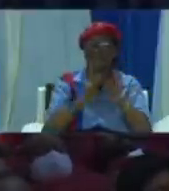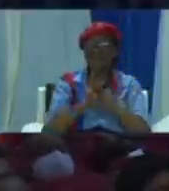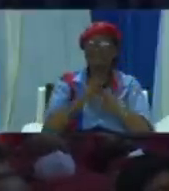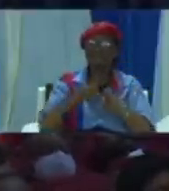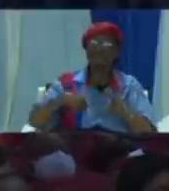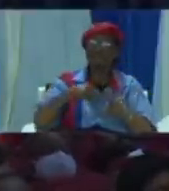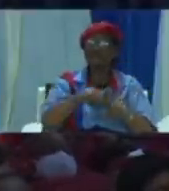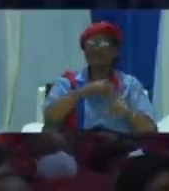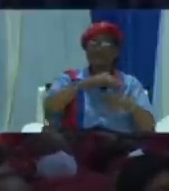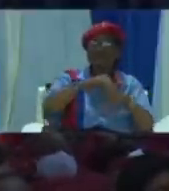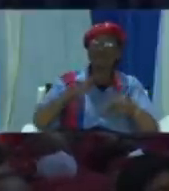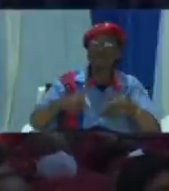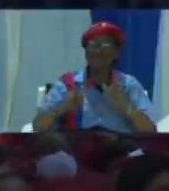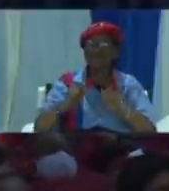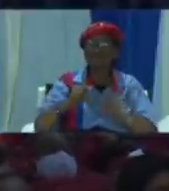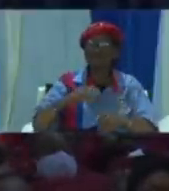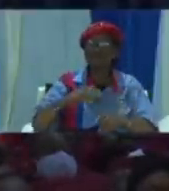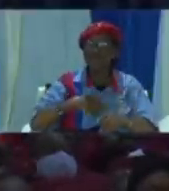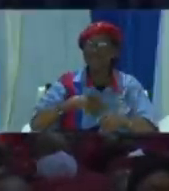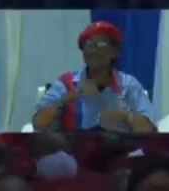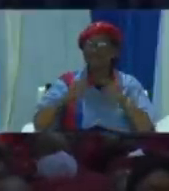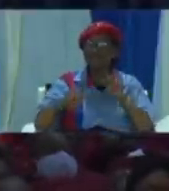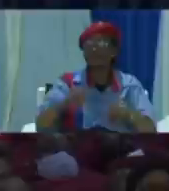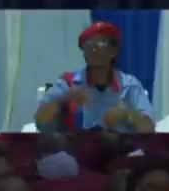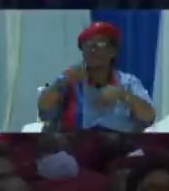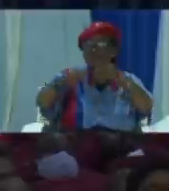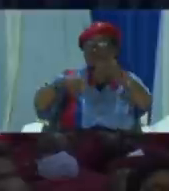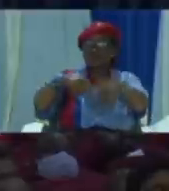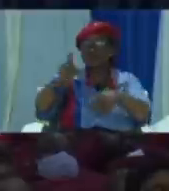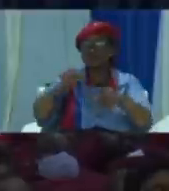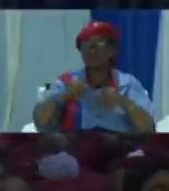people go. I'm sure you know what I'm